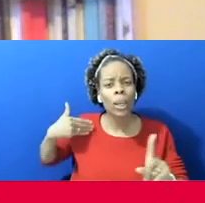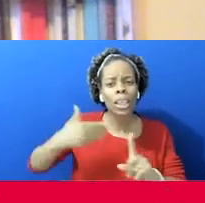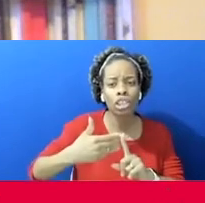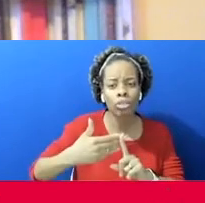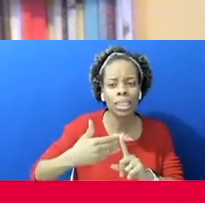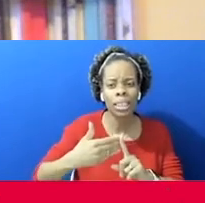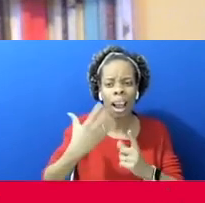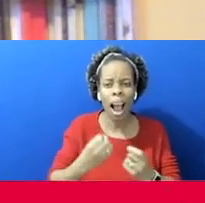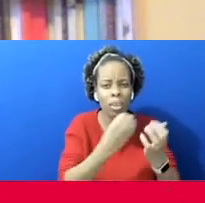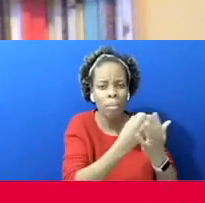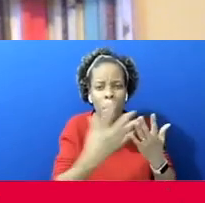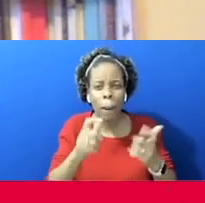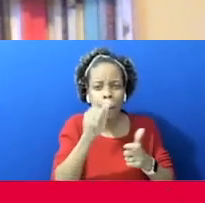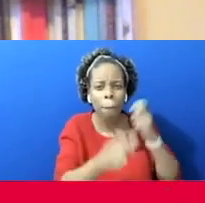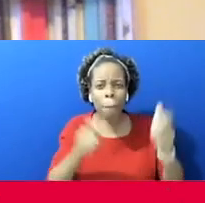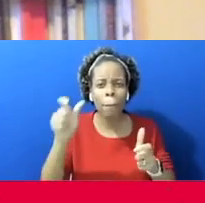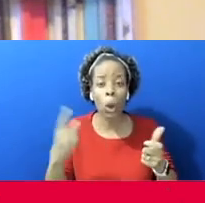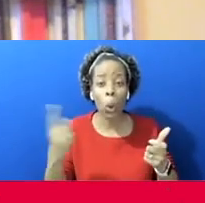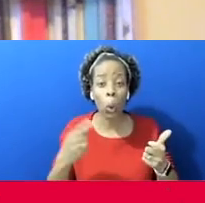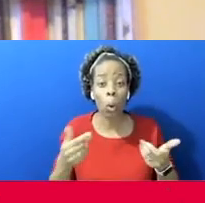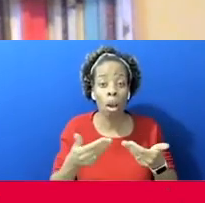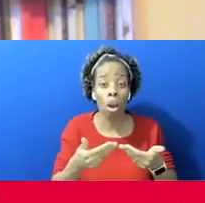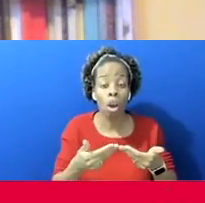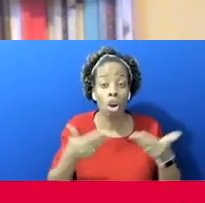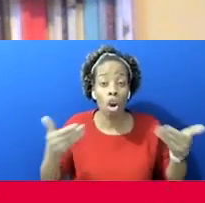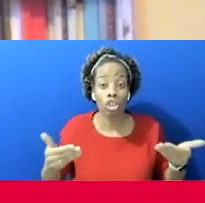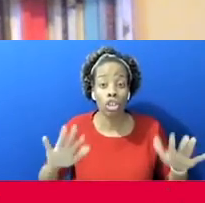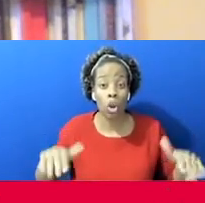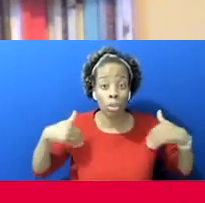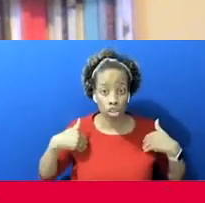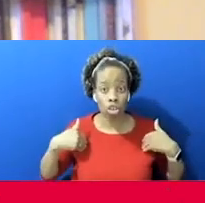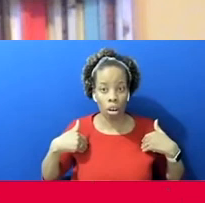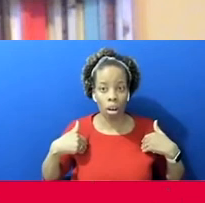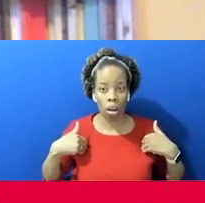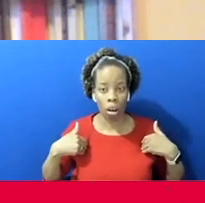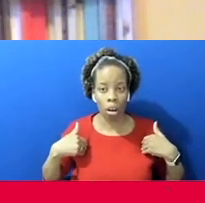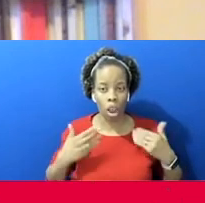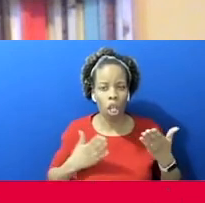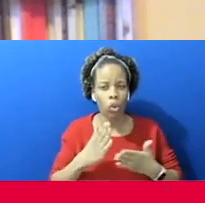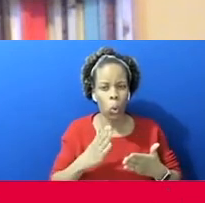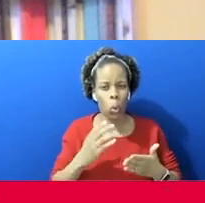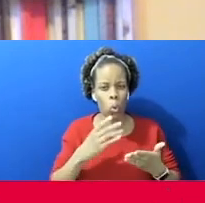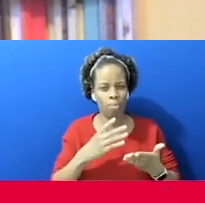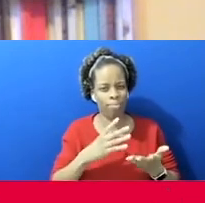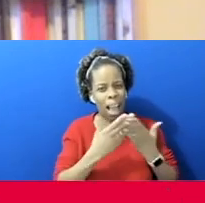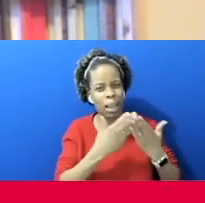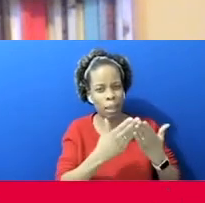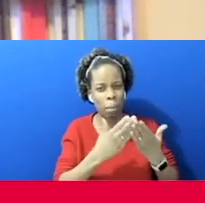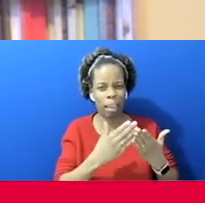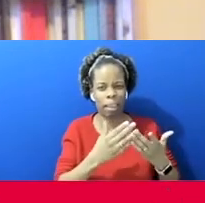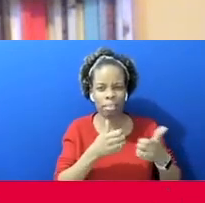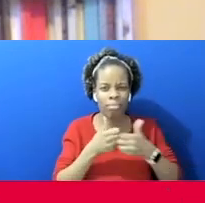the conscientious objection in academic entourages, specifically against research, development, and